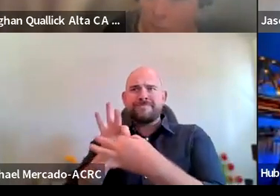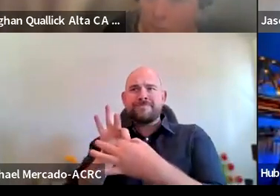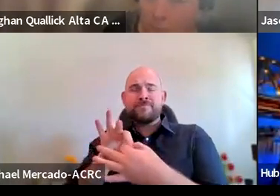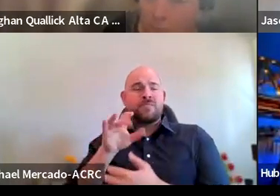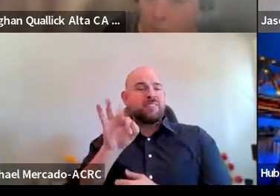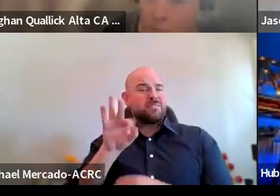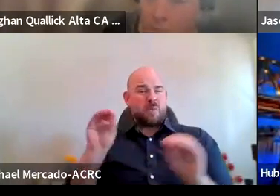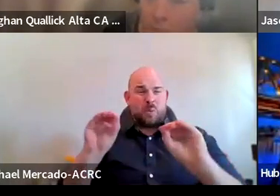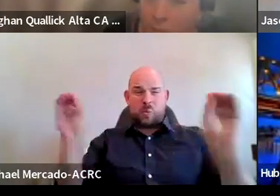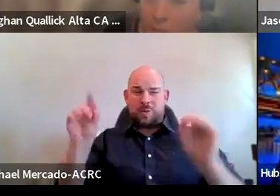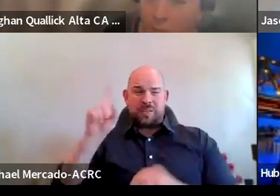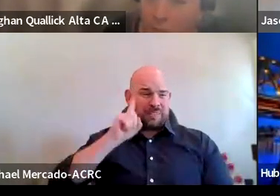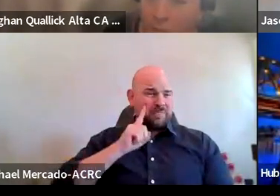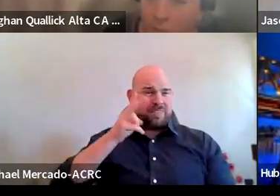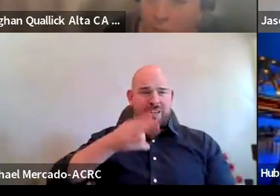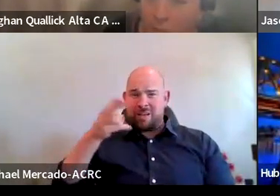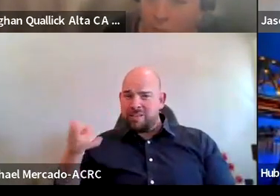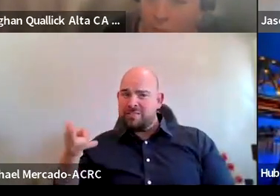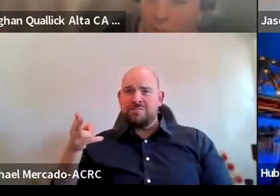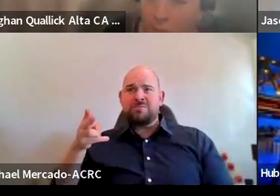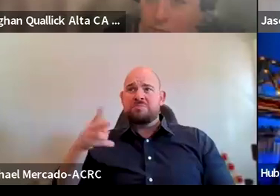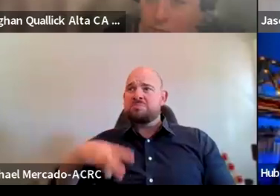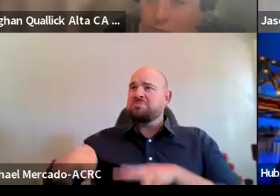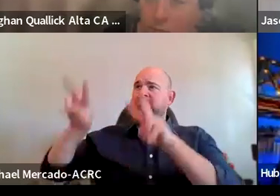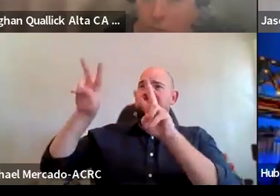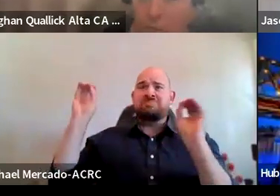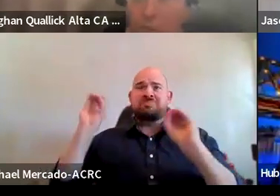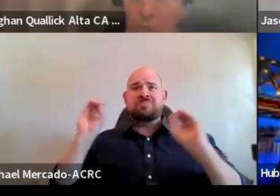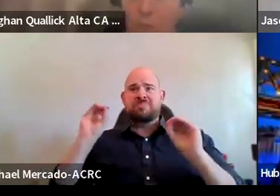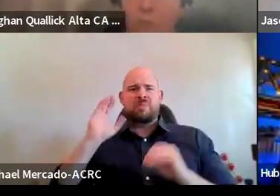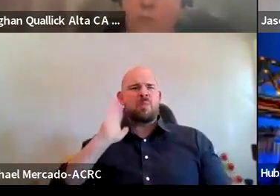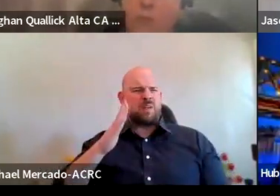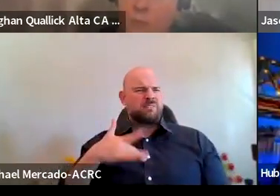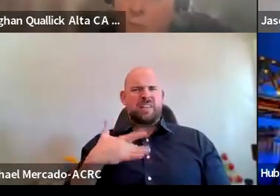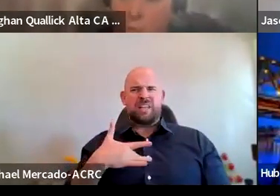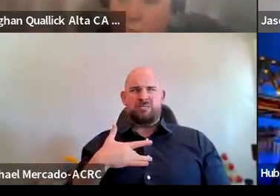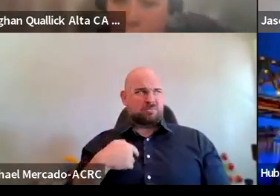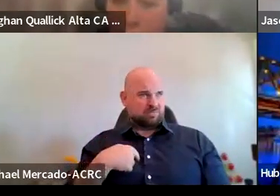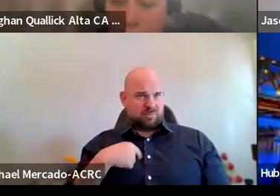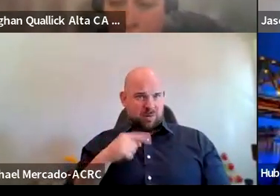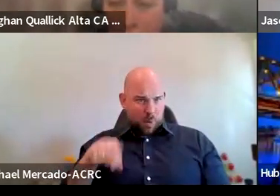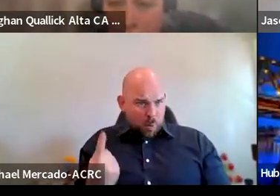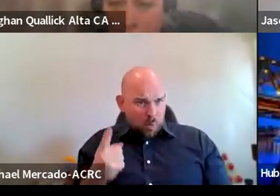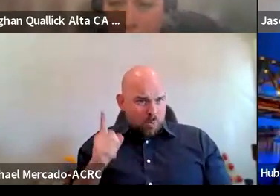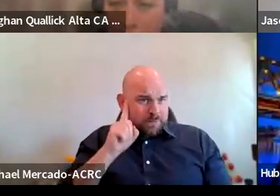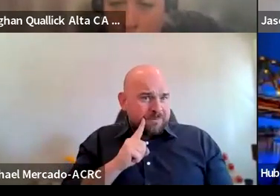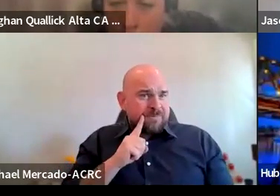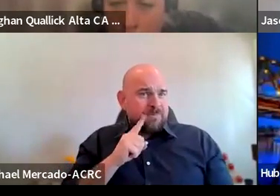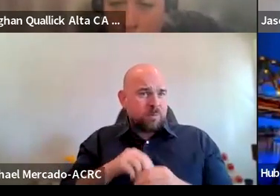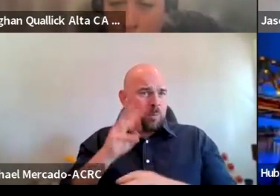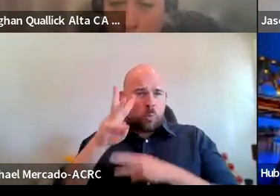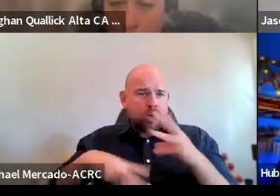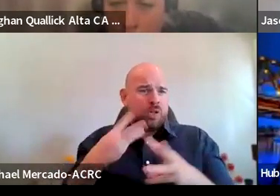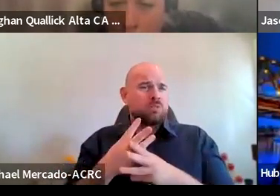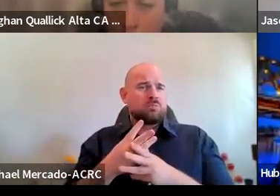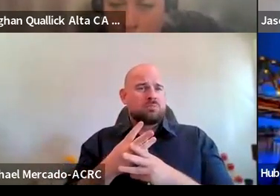It's important that they have that feeling of connection. If they do not have a adult deaf and hard of hearing role model to look up